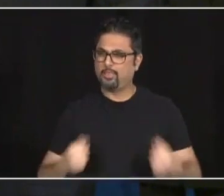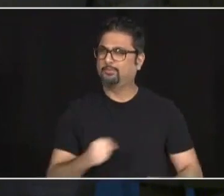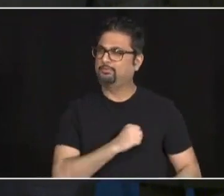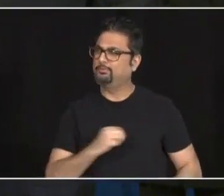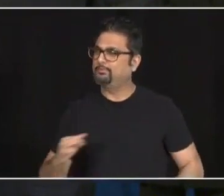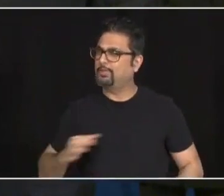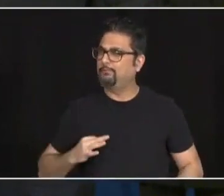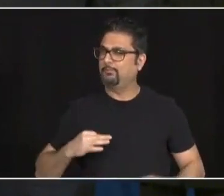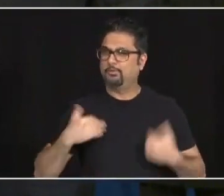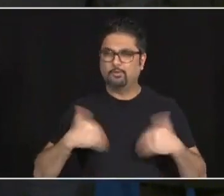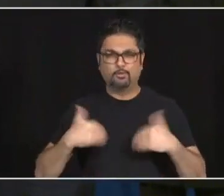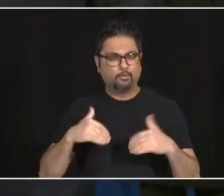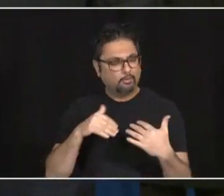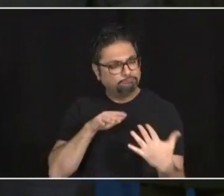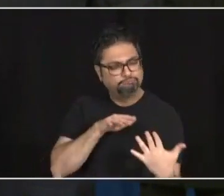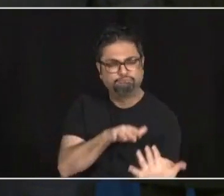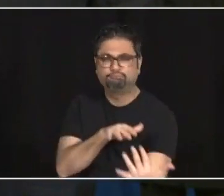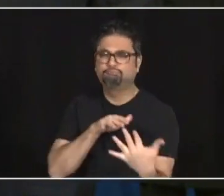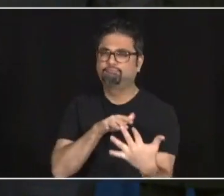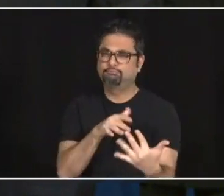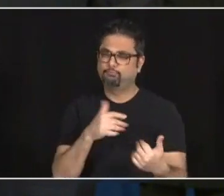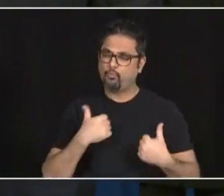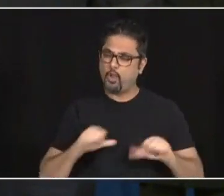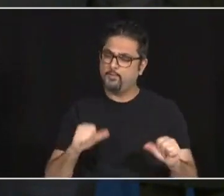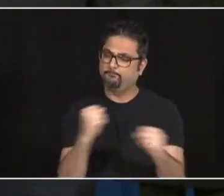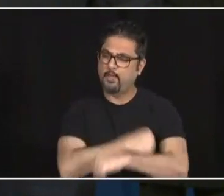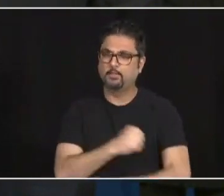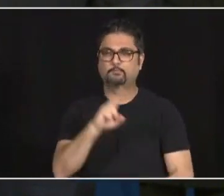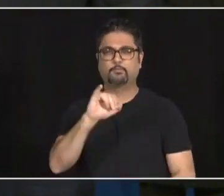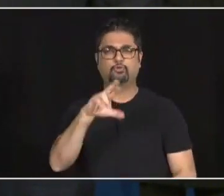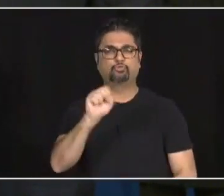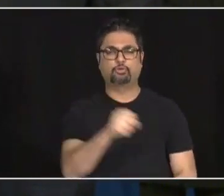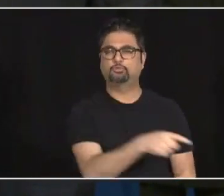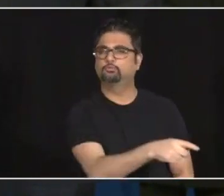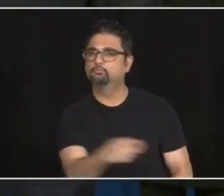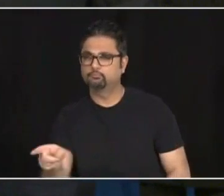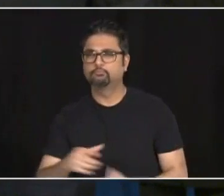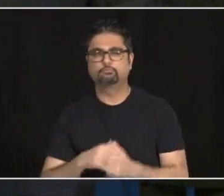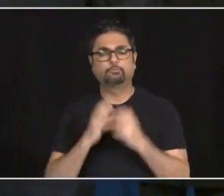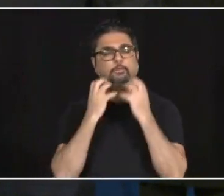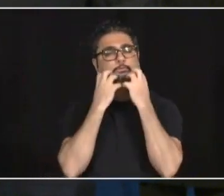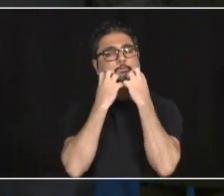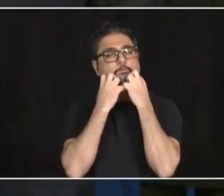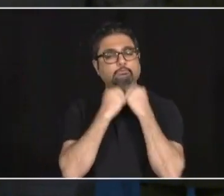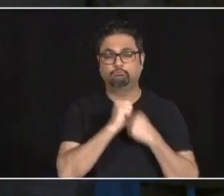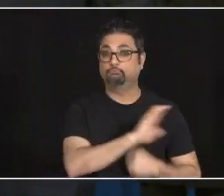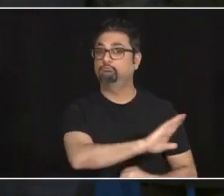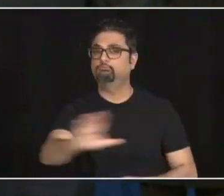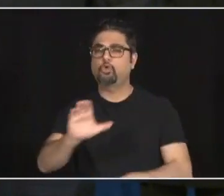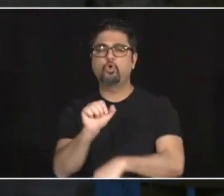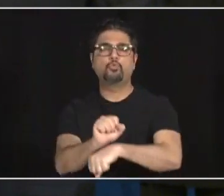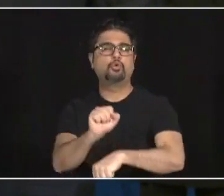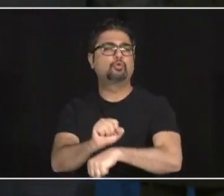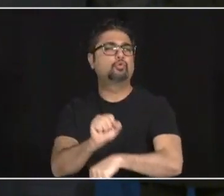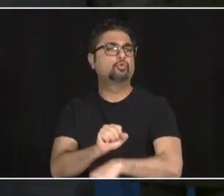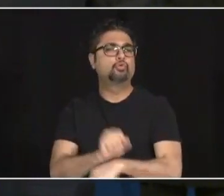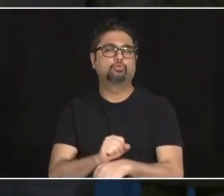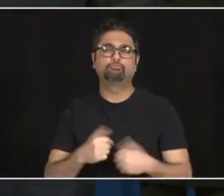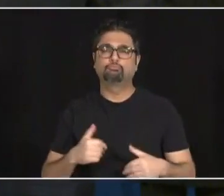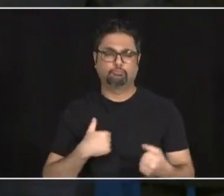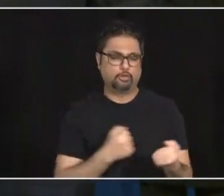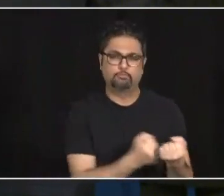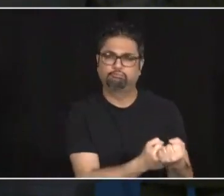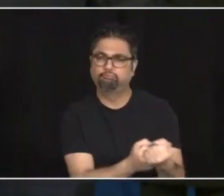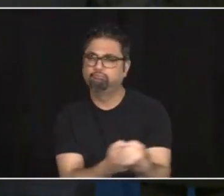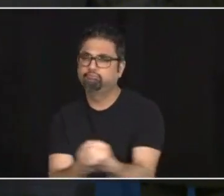heroic workers are delivering critical services that support all Ontarians, including the most vulnerable members of our